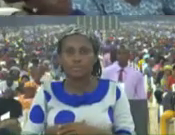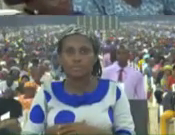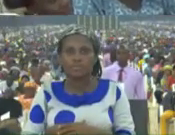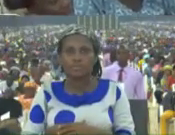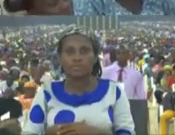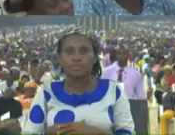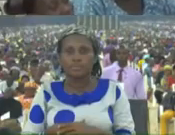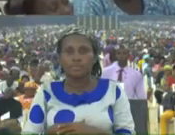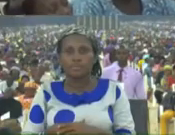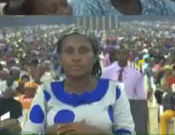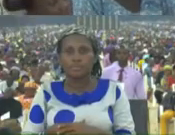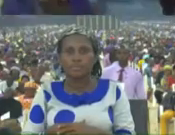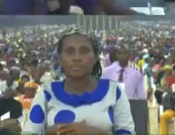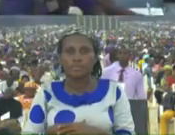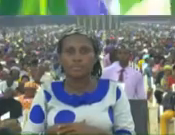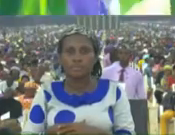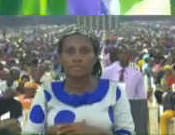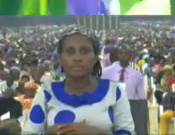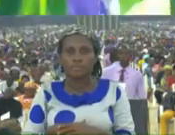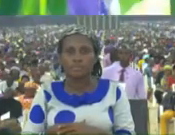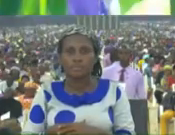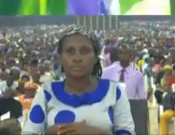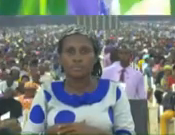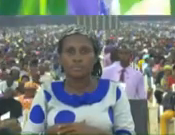Highly educated and